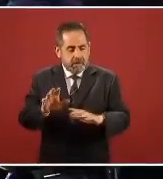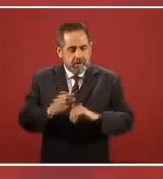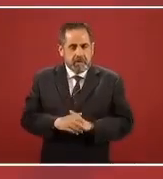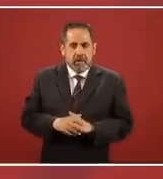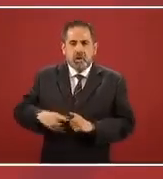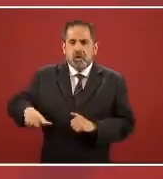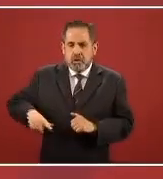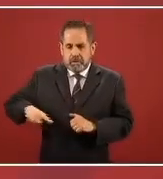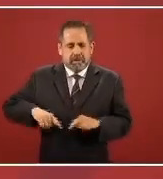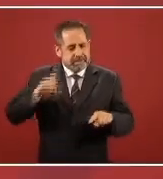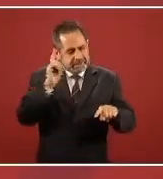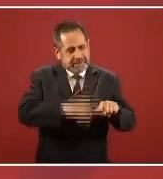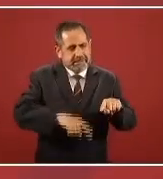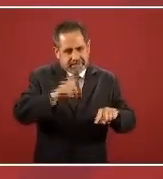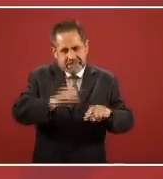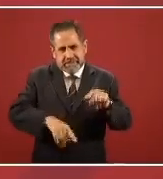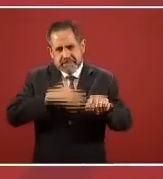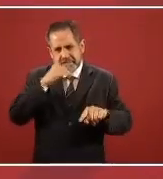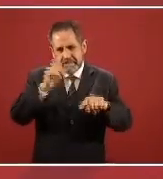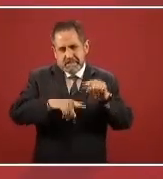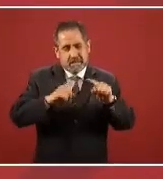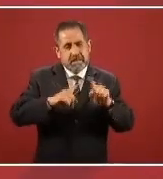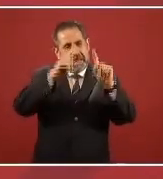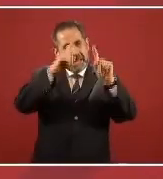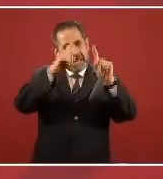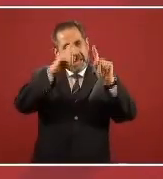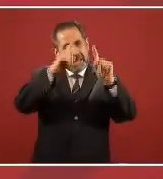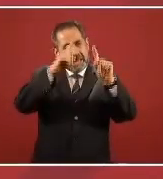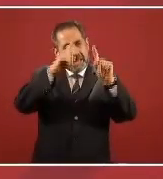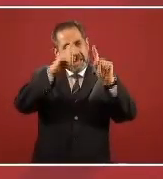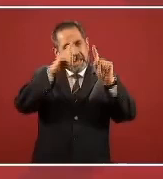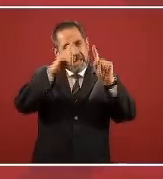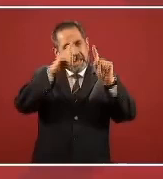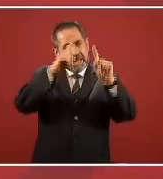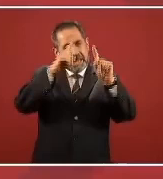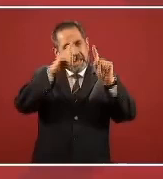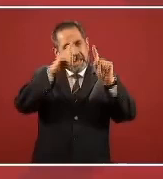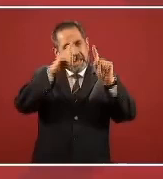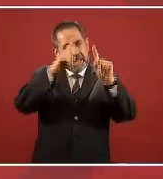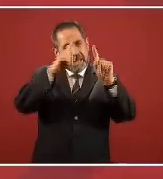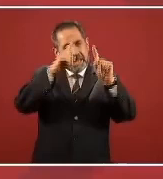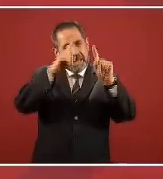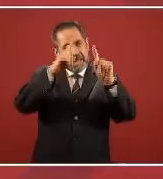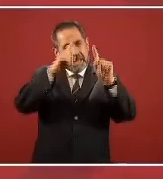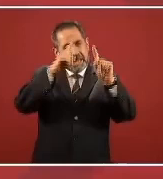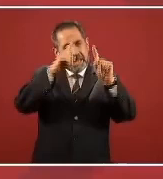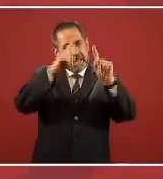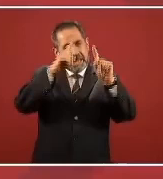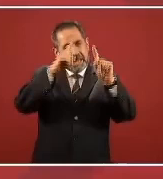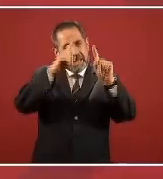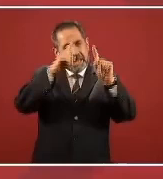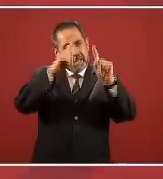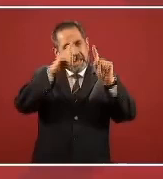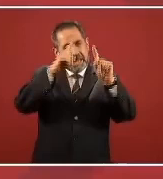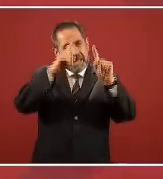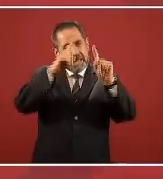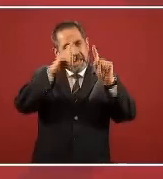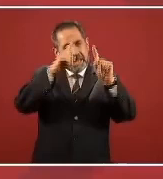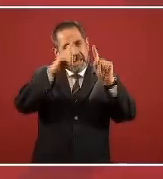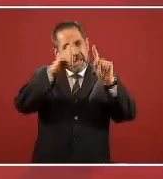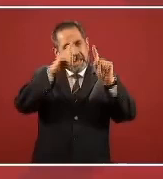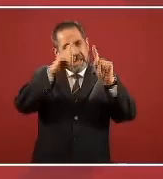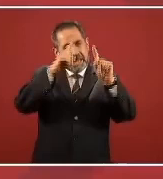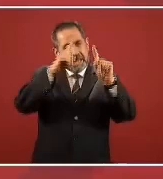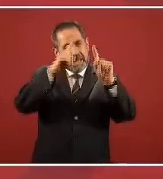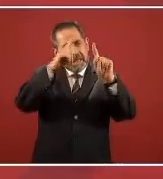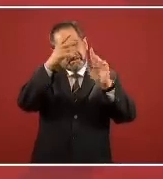corrupción al gobierno y de arriba para abajo. And so he says, yes, we're cleaning the government from the top down